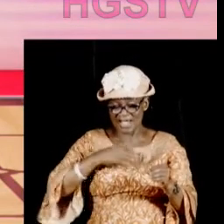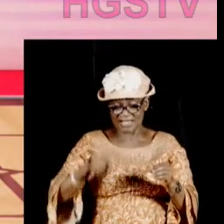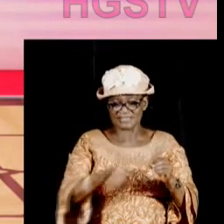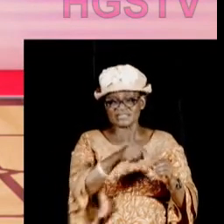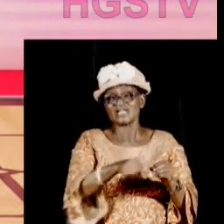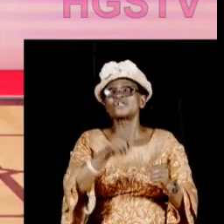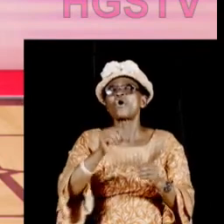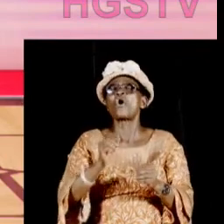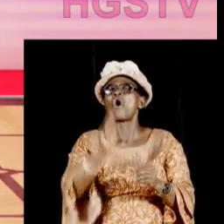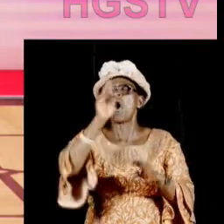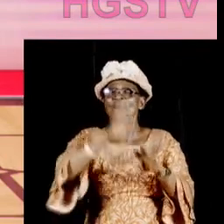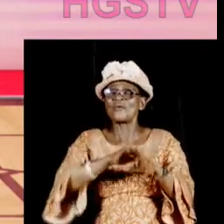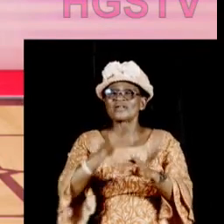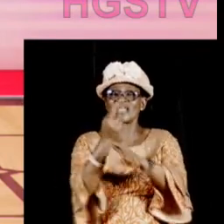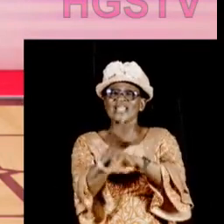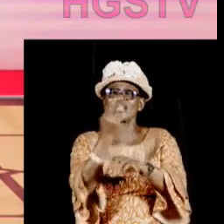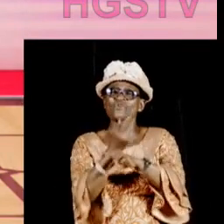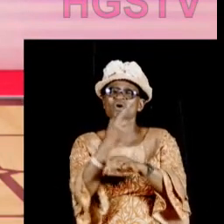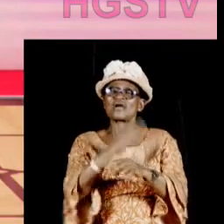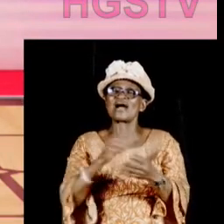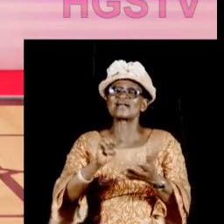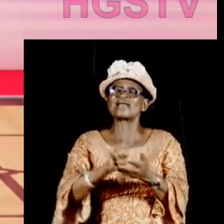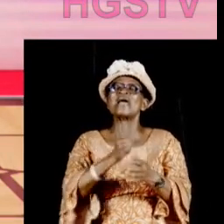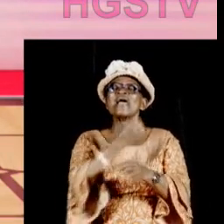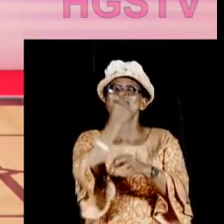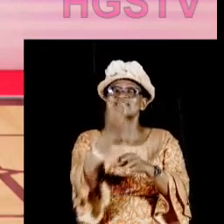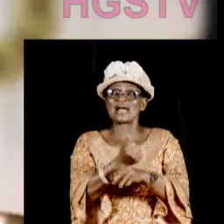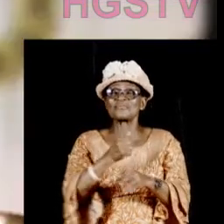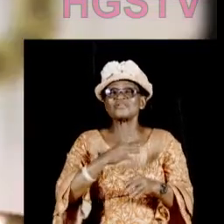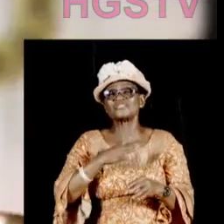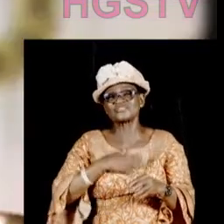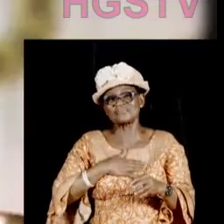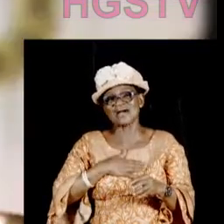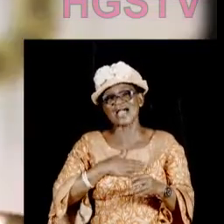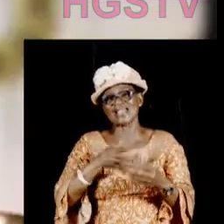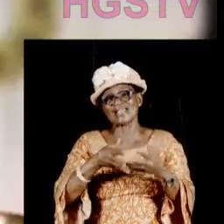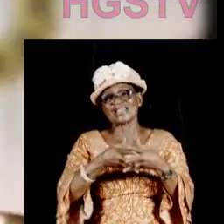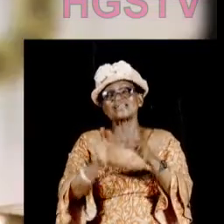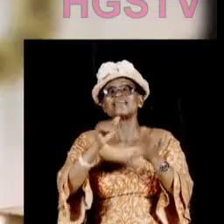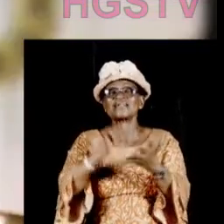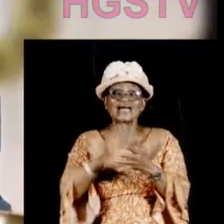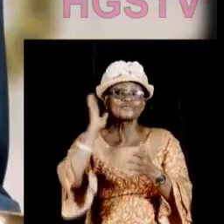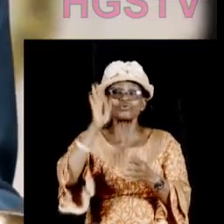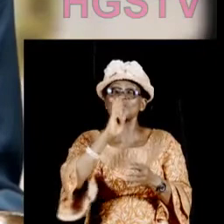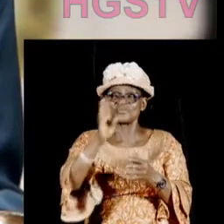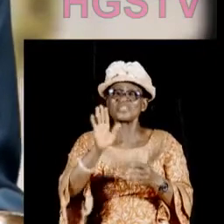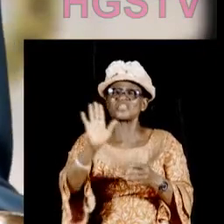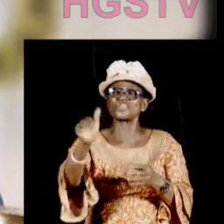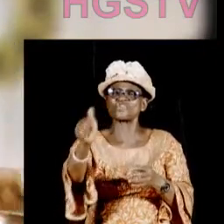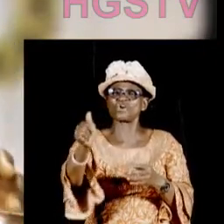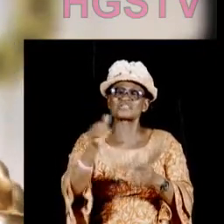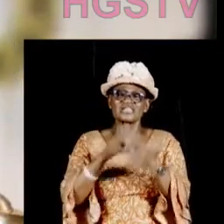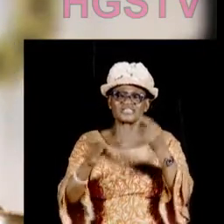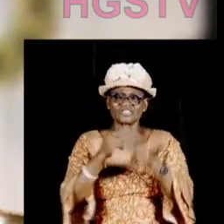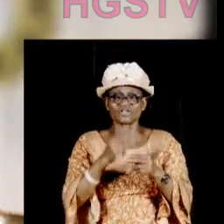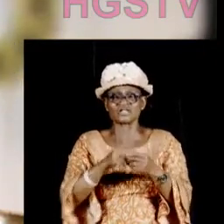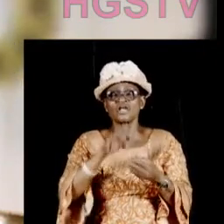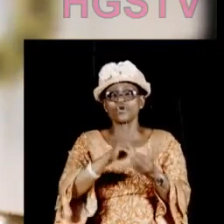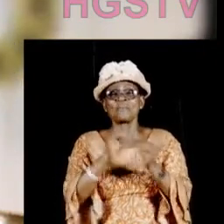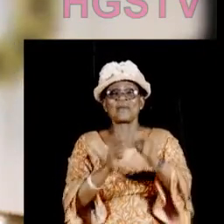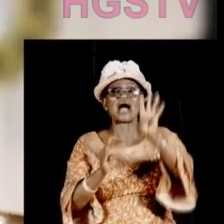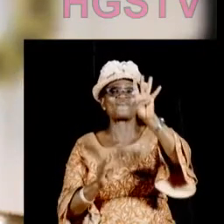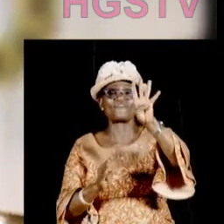a rock and established my gates. That will be your portion in Jesus' name. Amen. Number four, you